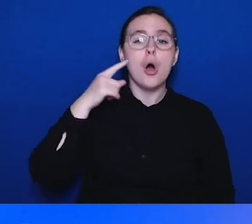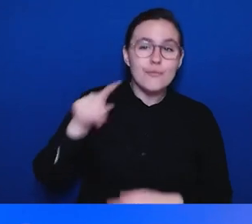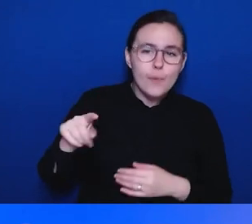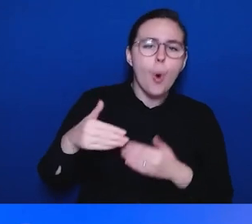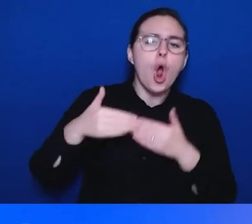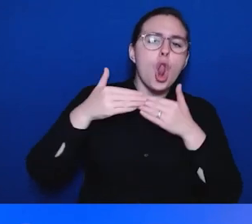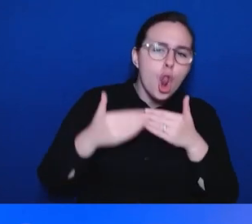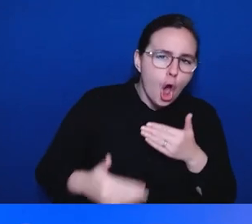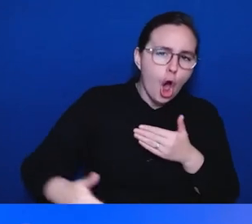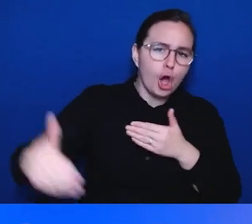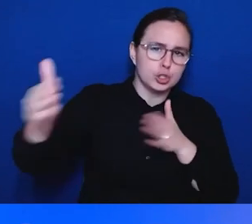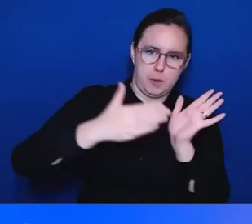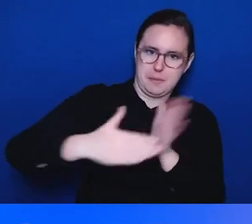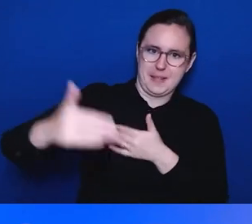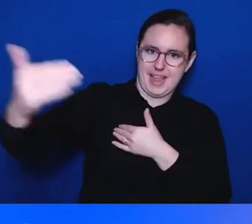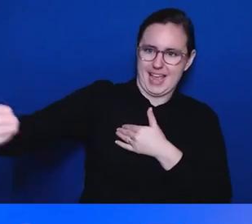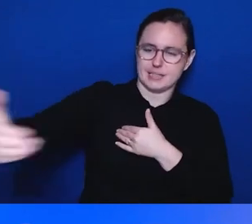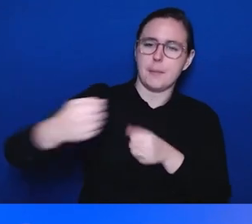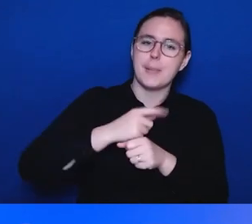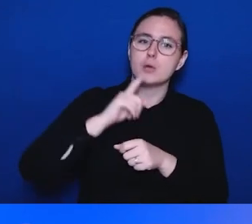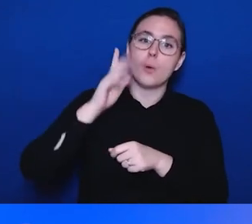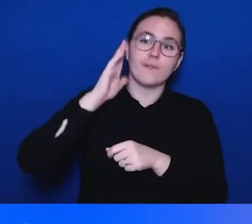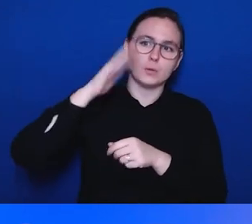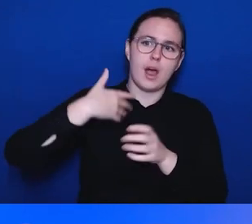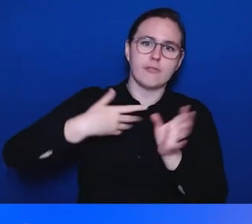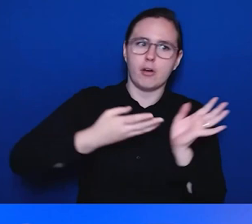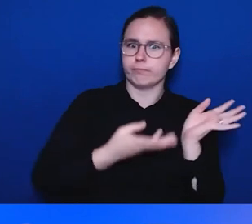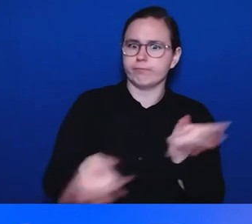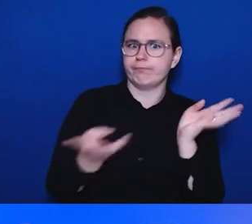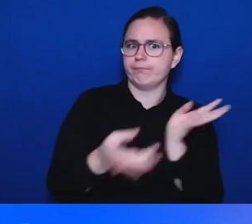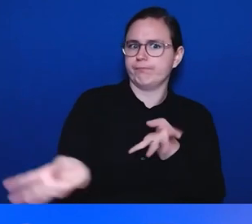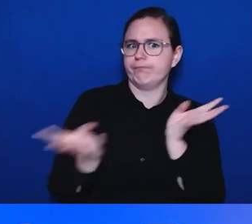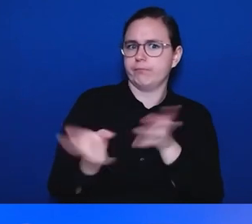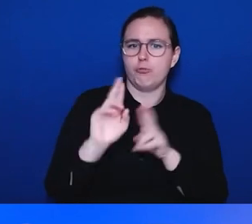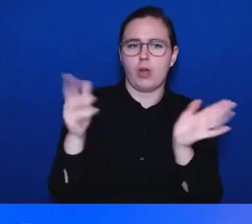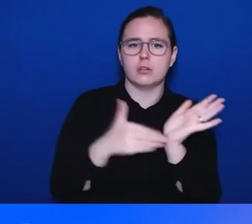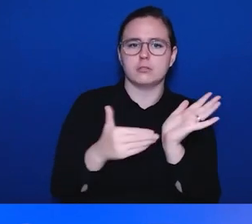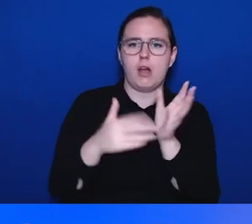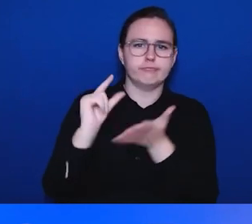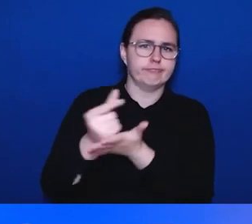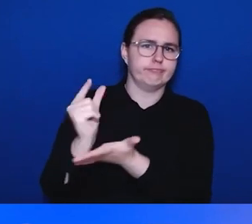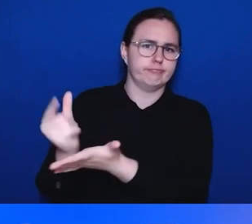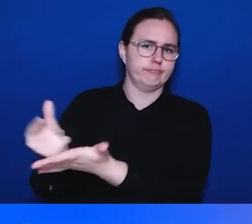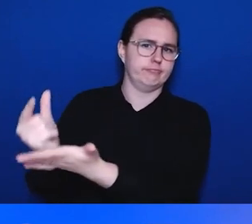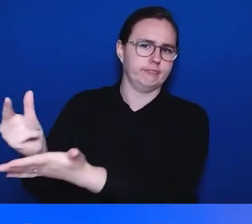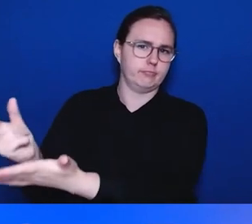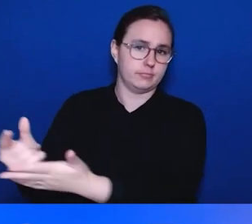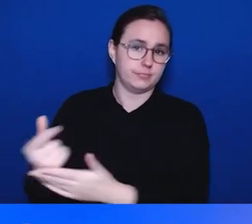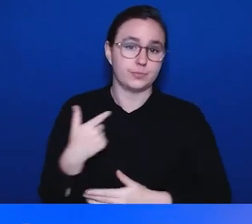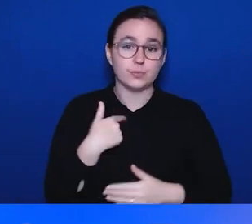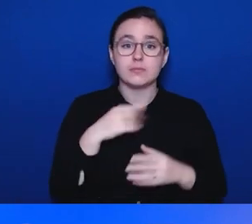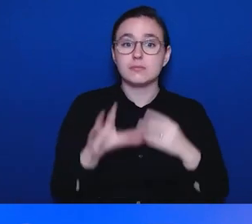This is about positioning our province, making sure for the long term, we're delivering those healthcare professionals that we know that our province is going to